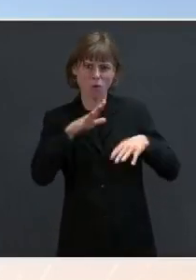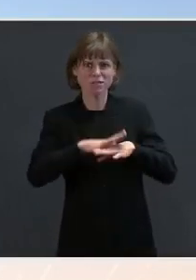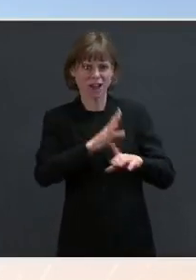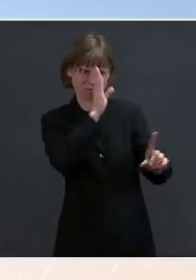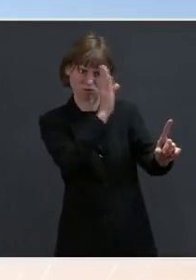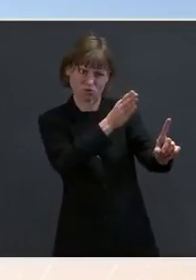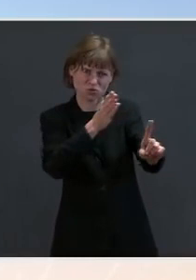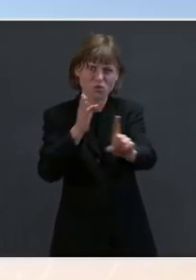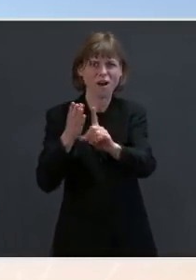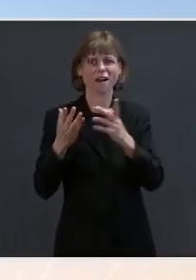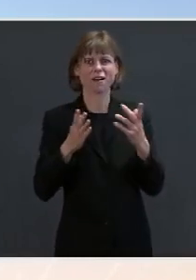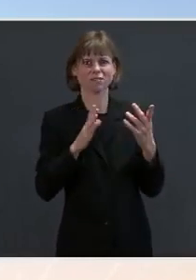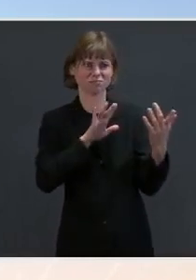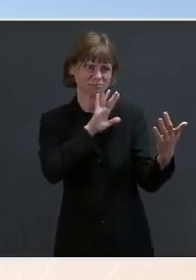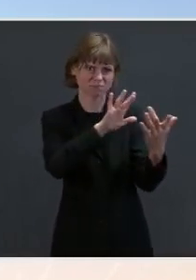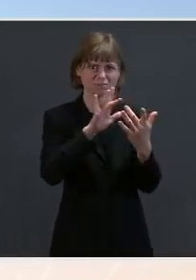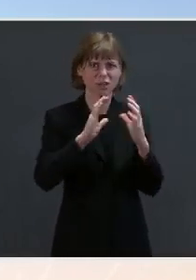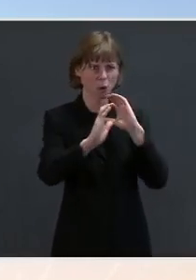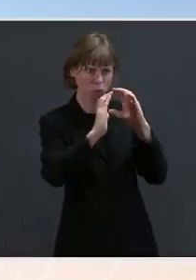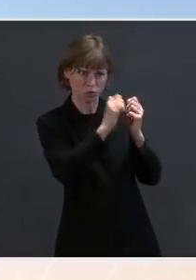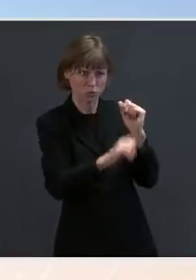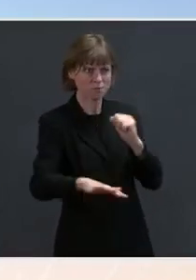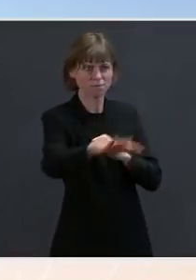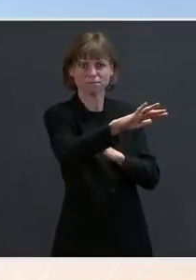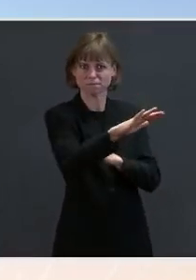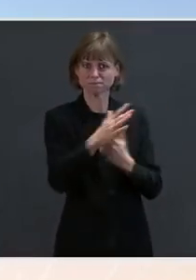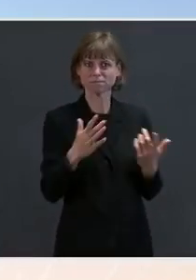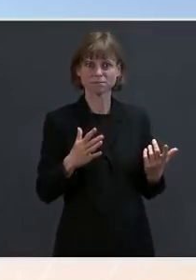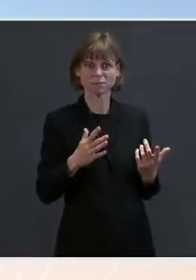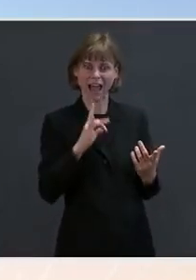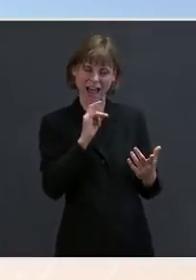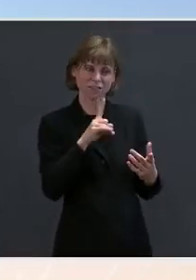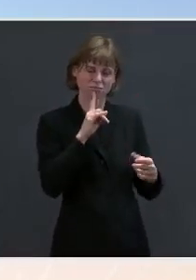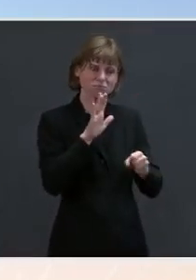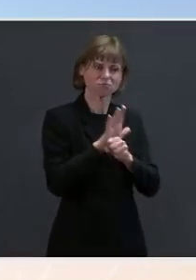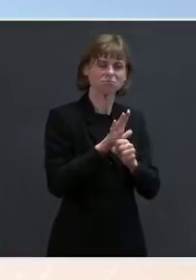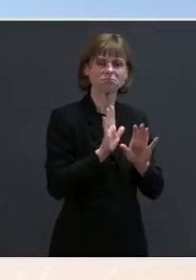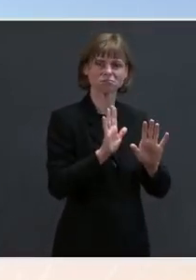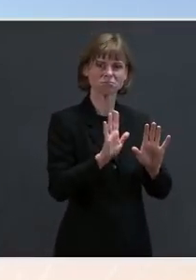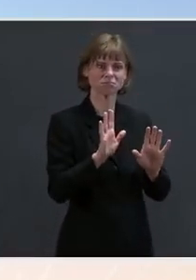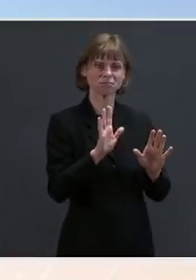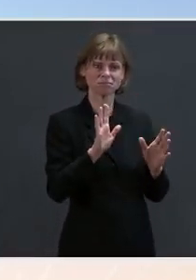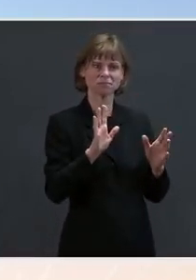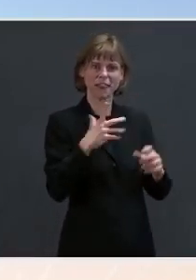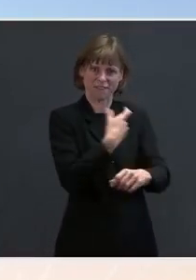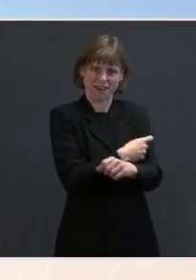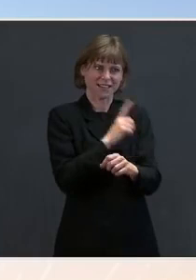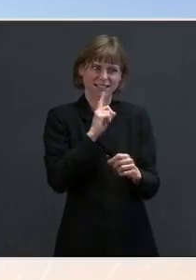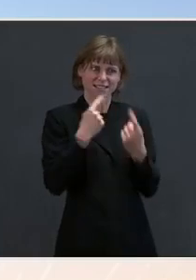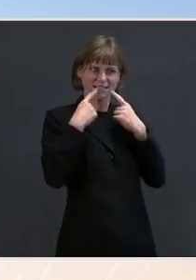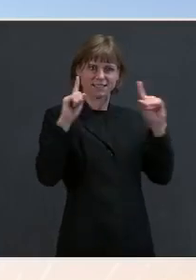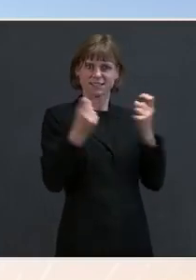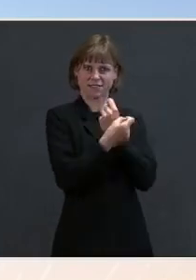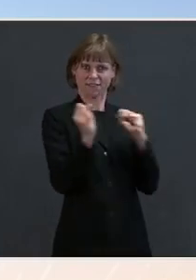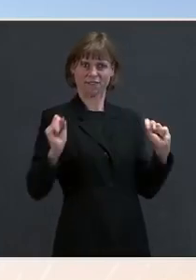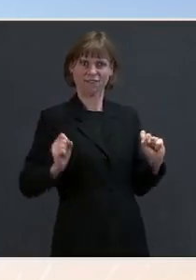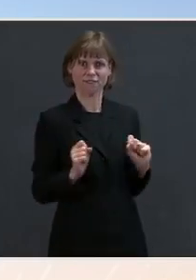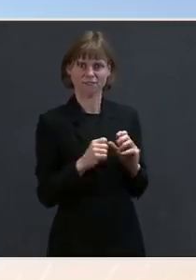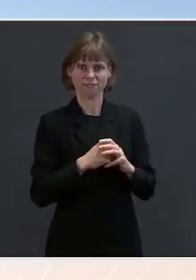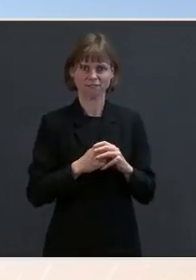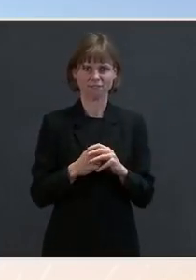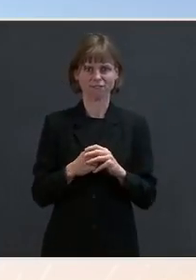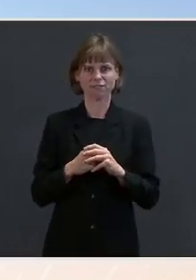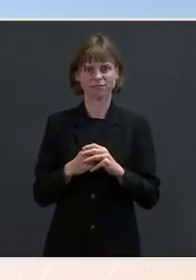and a range of efforts to help address this and reaffirm how safe and effective the vaccines are. H1 and S1,